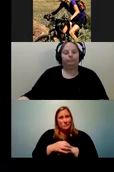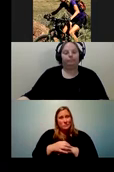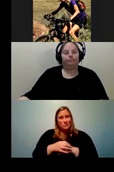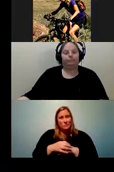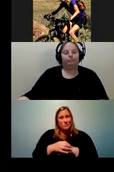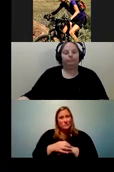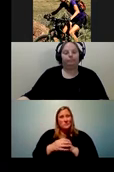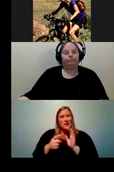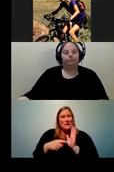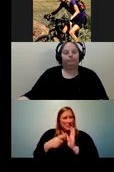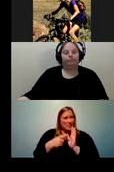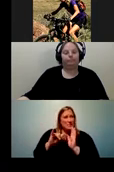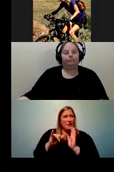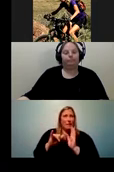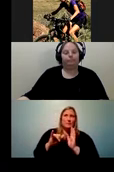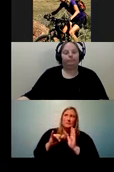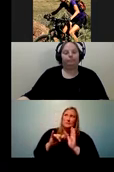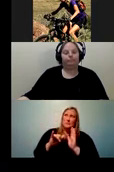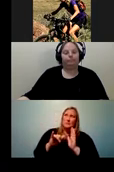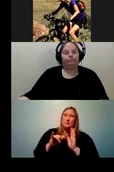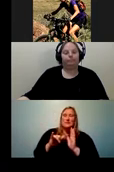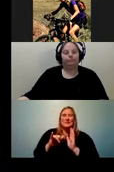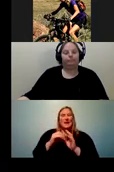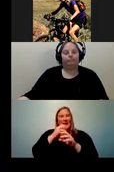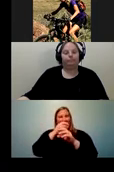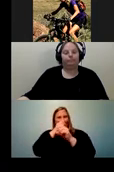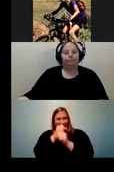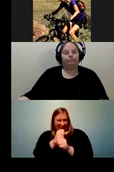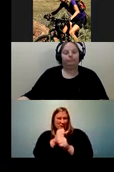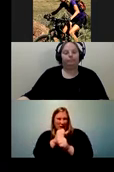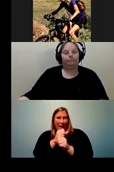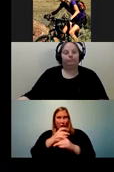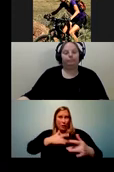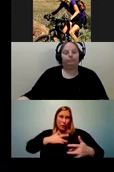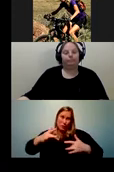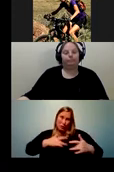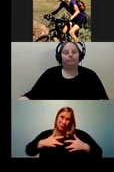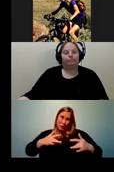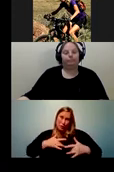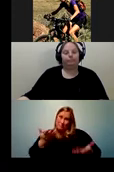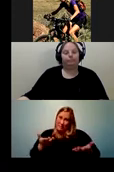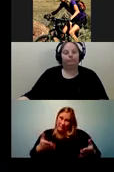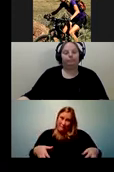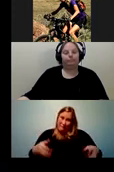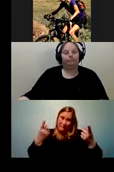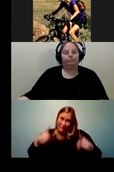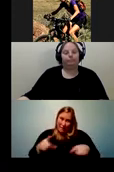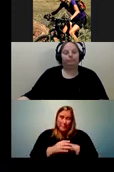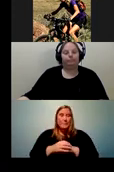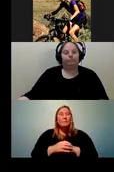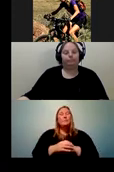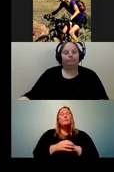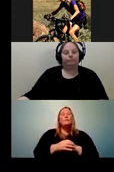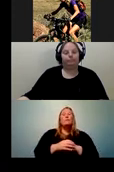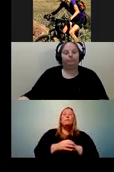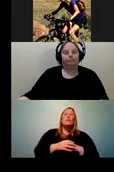special confidentiality concerns. special populations. Maybe you're working with someone with a